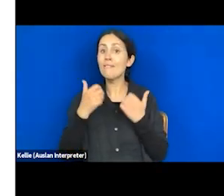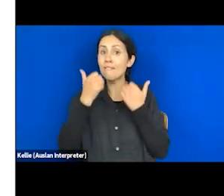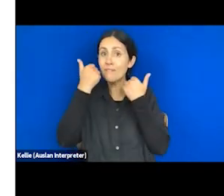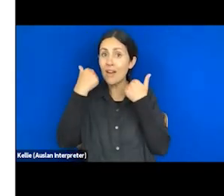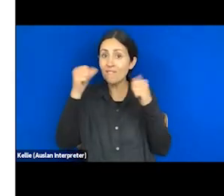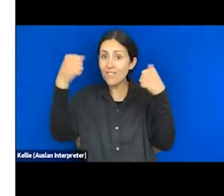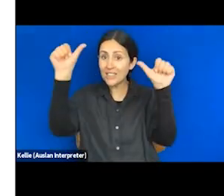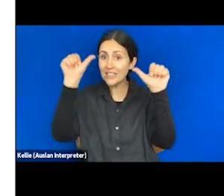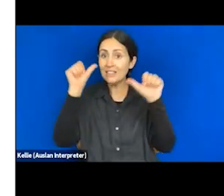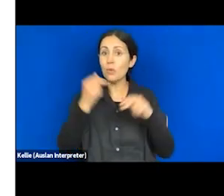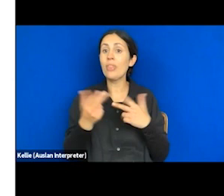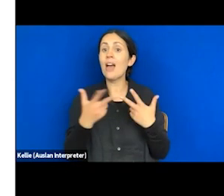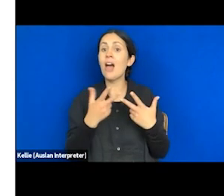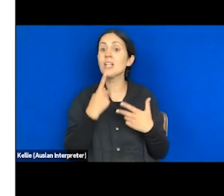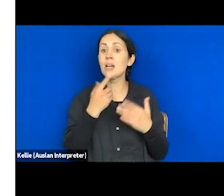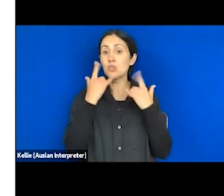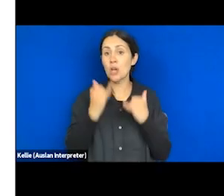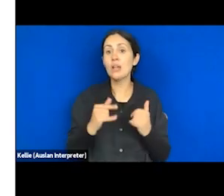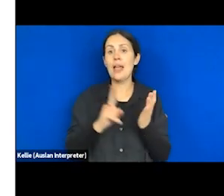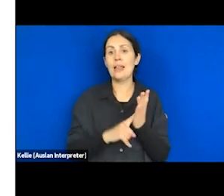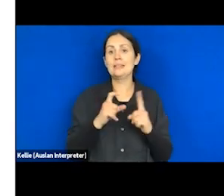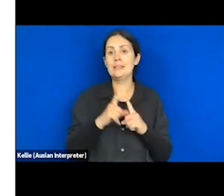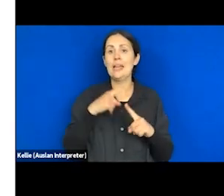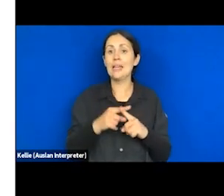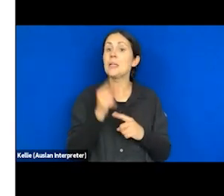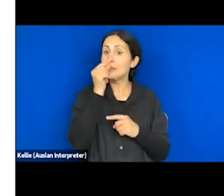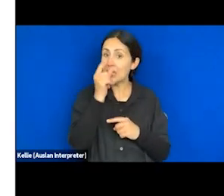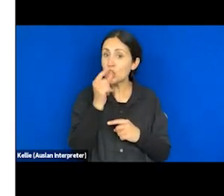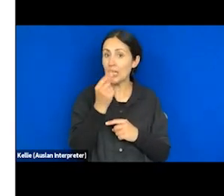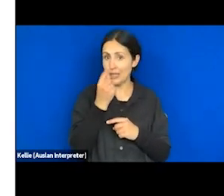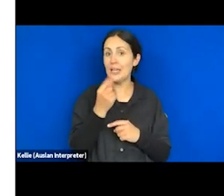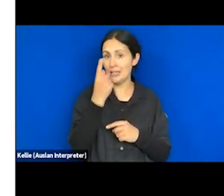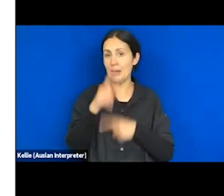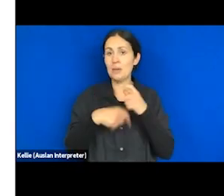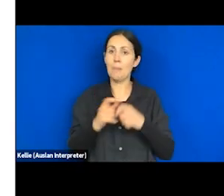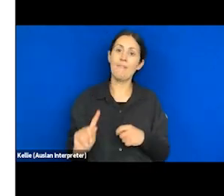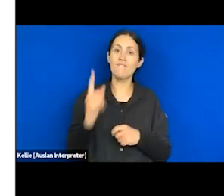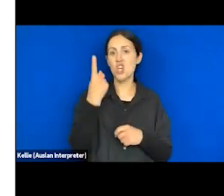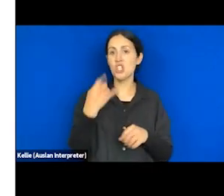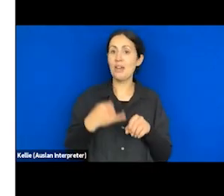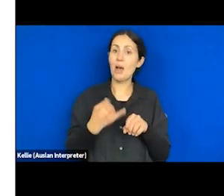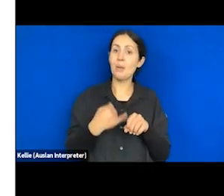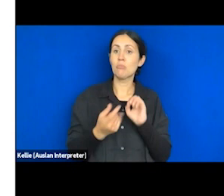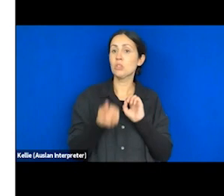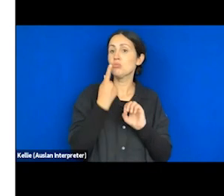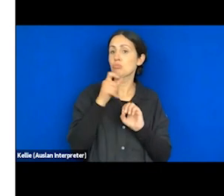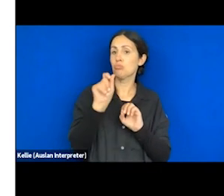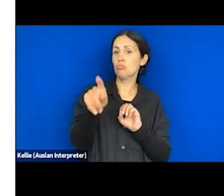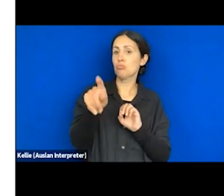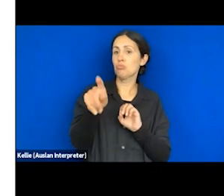randomized control trials does lisdexamfetamine have the potential to become the first pharmacological treatment for methamphetamine